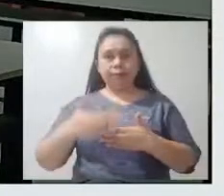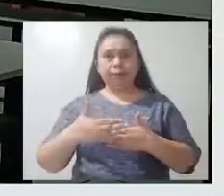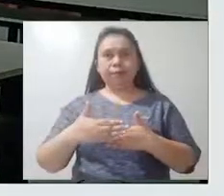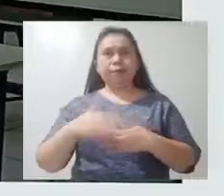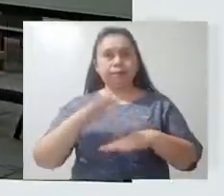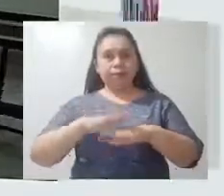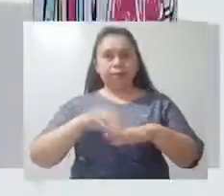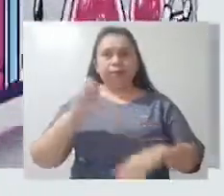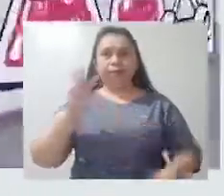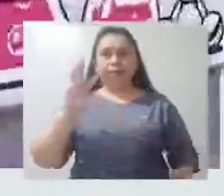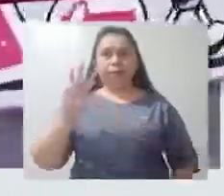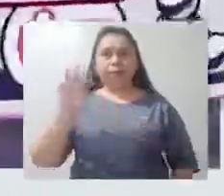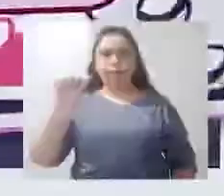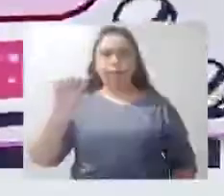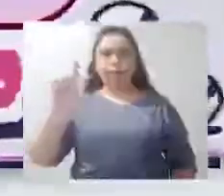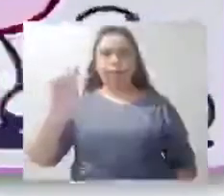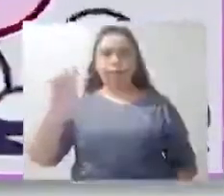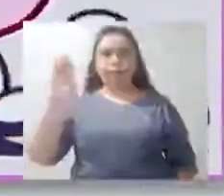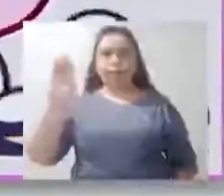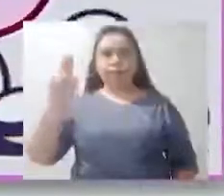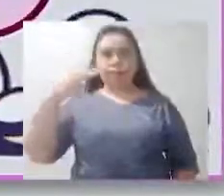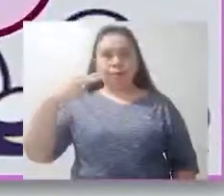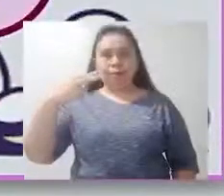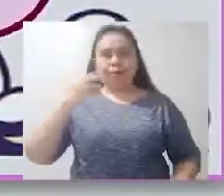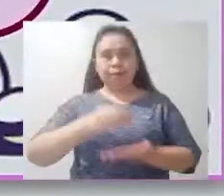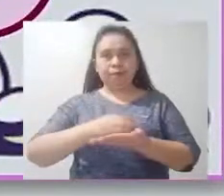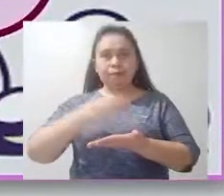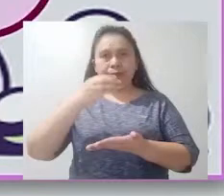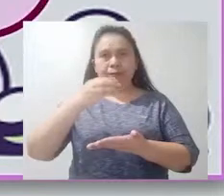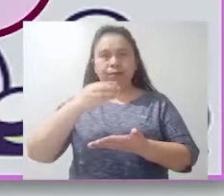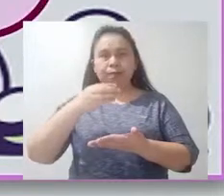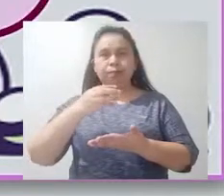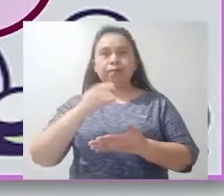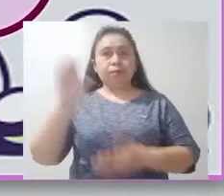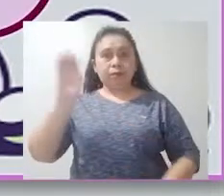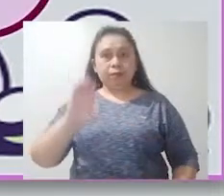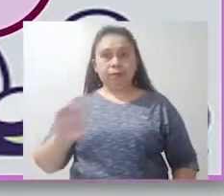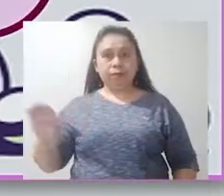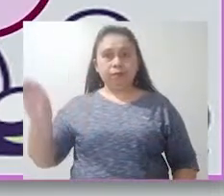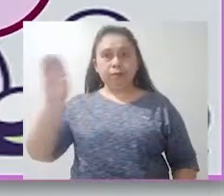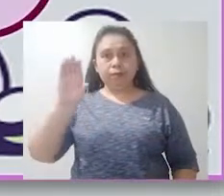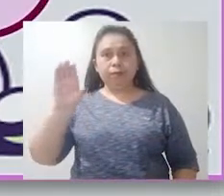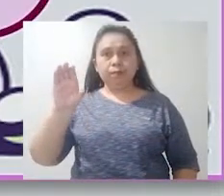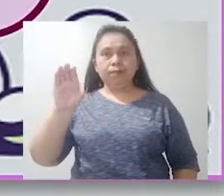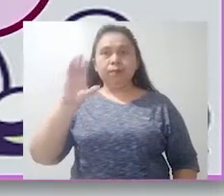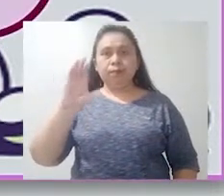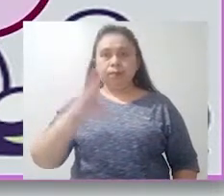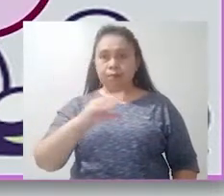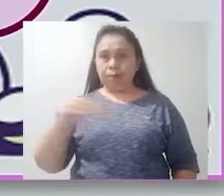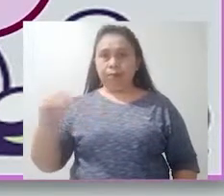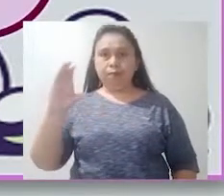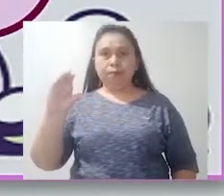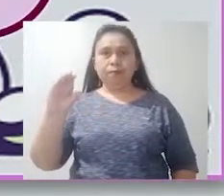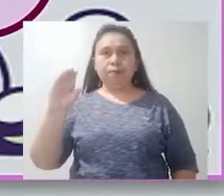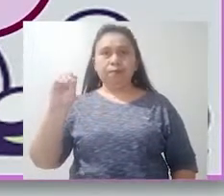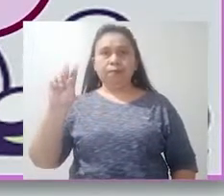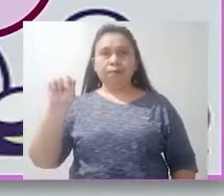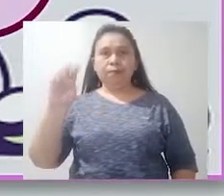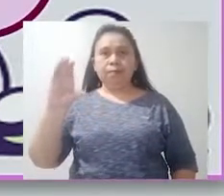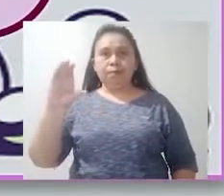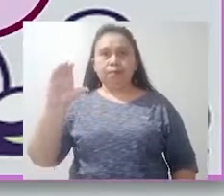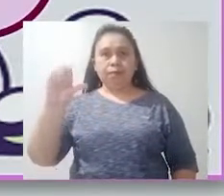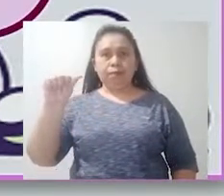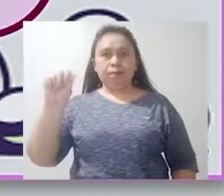This one is called a watch glass. A watch glass is a circular, concave piece